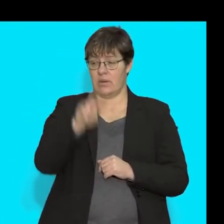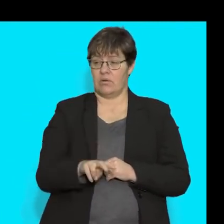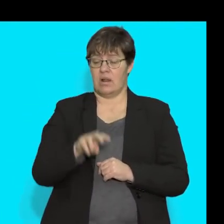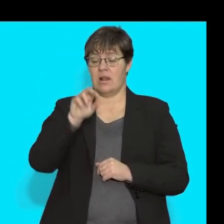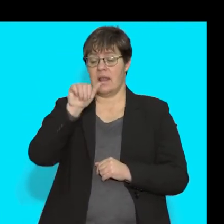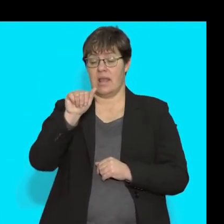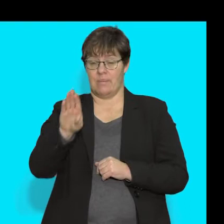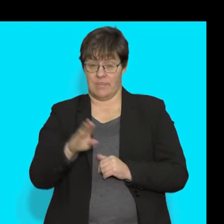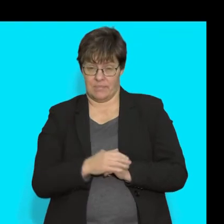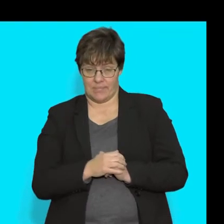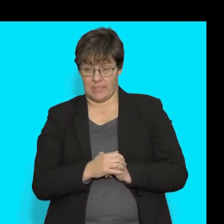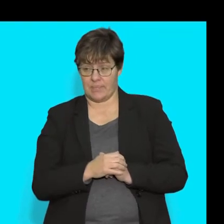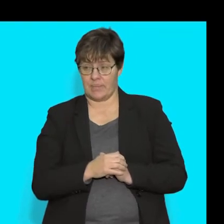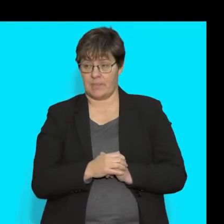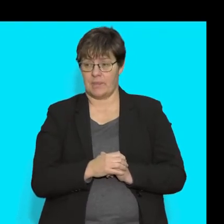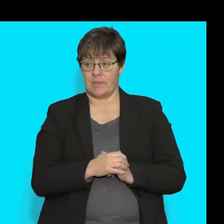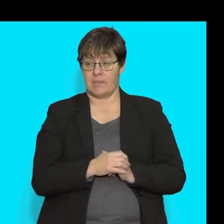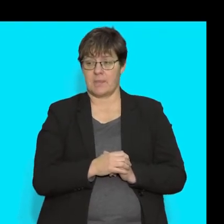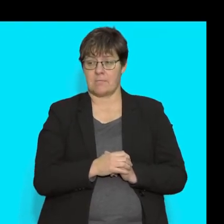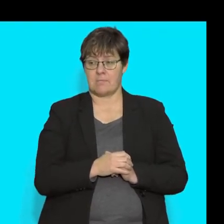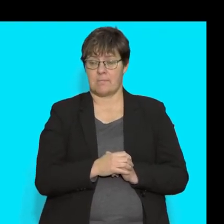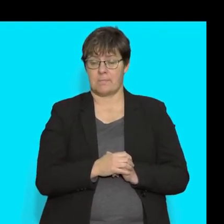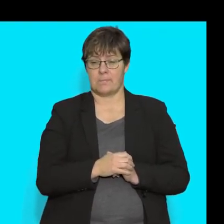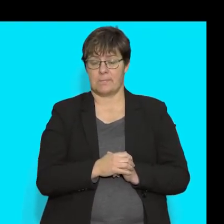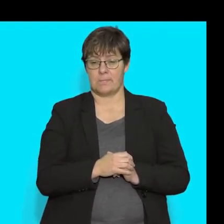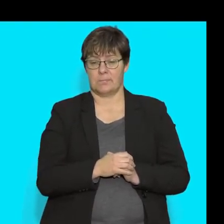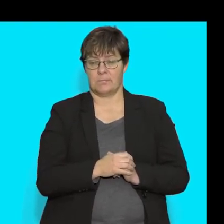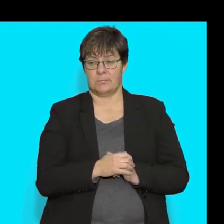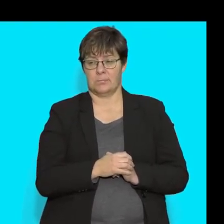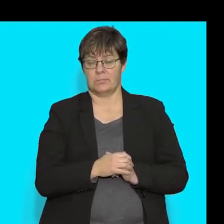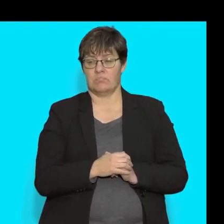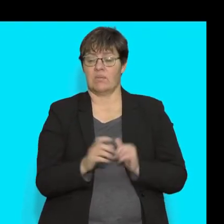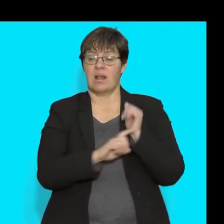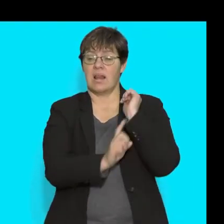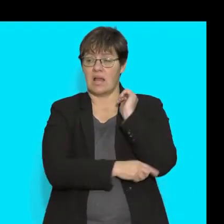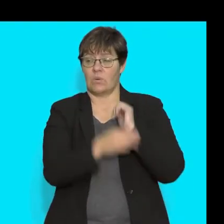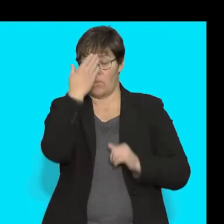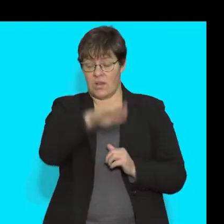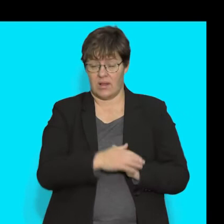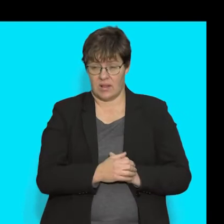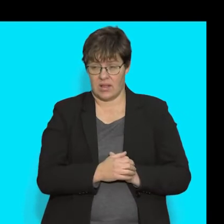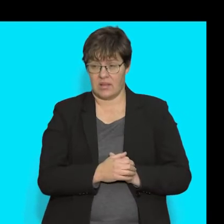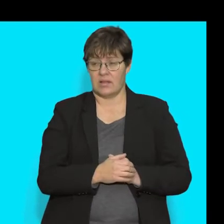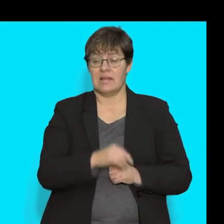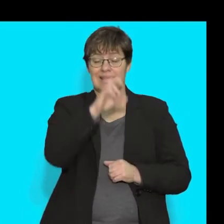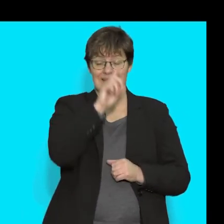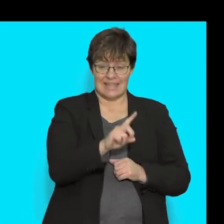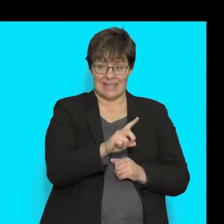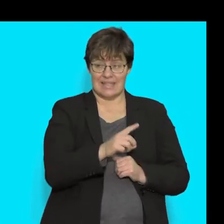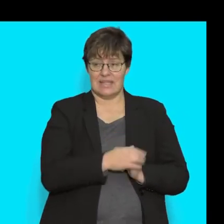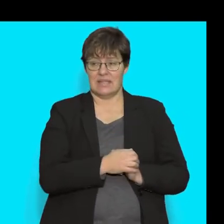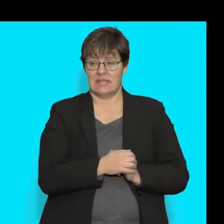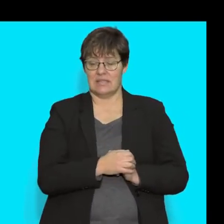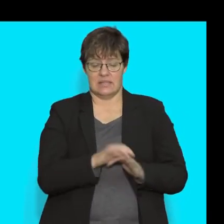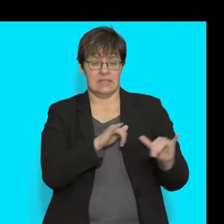CE is parallel to AB, right? Parallel to AB. And then lastly, you know that you will